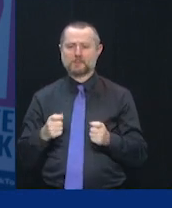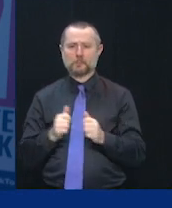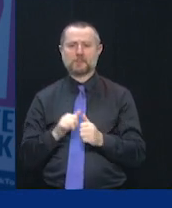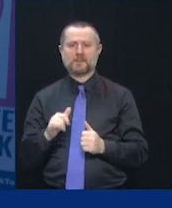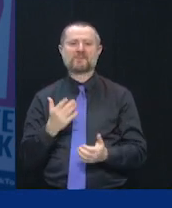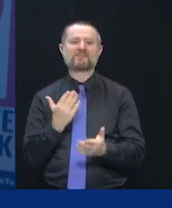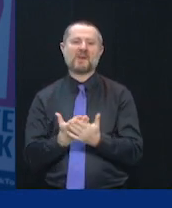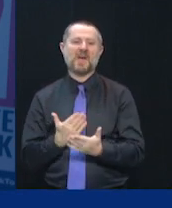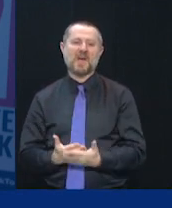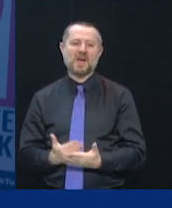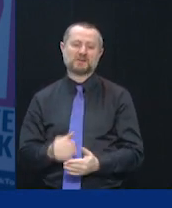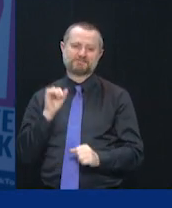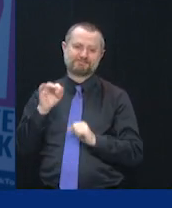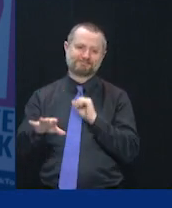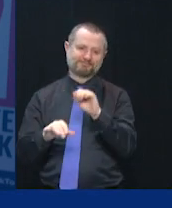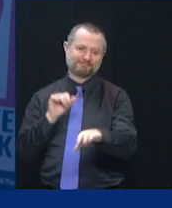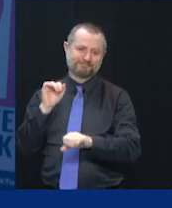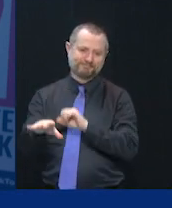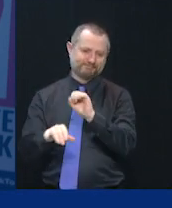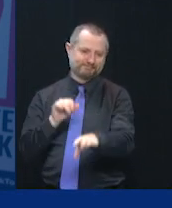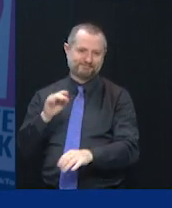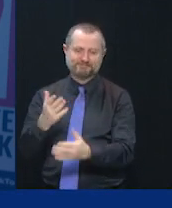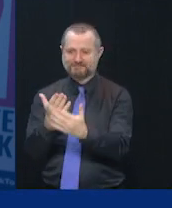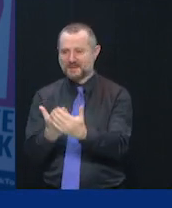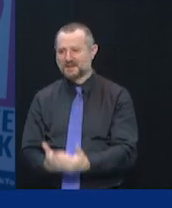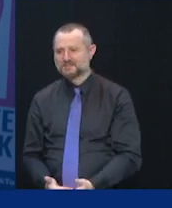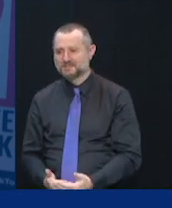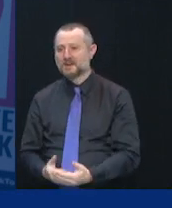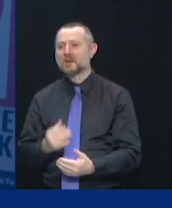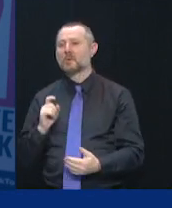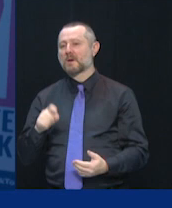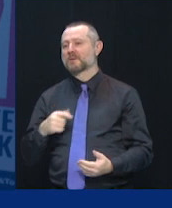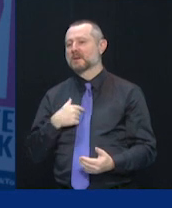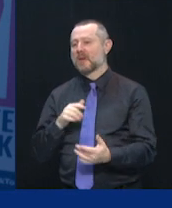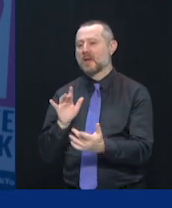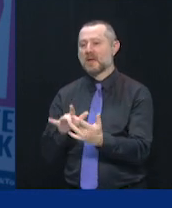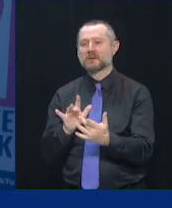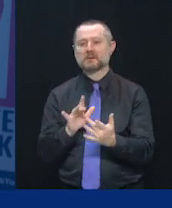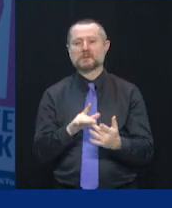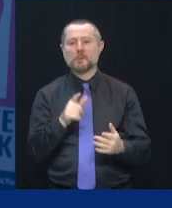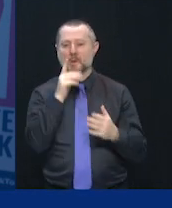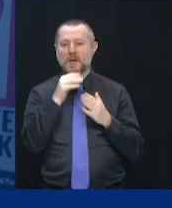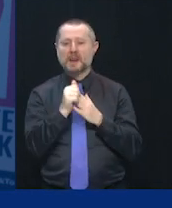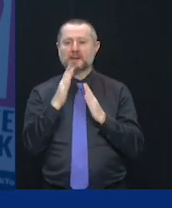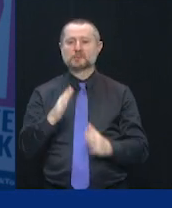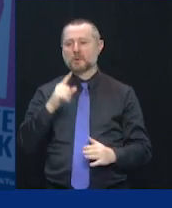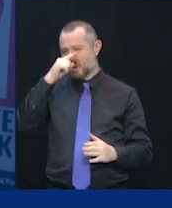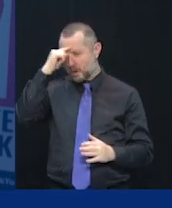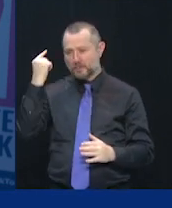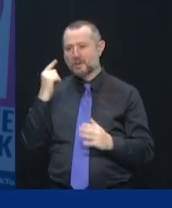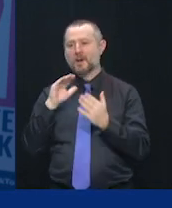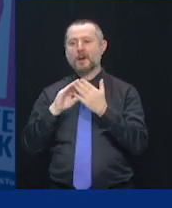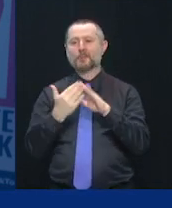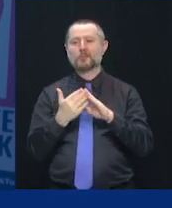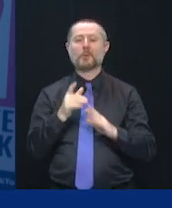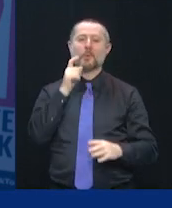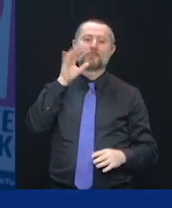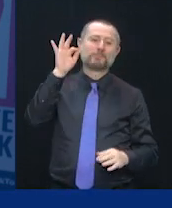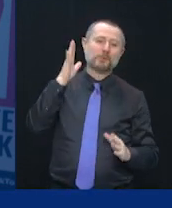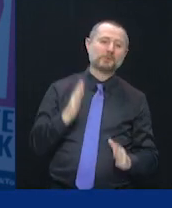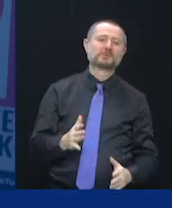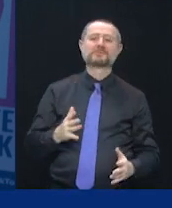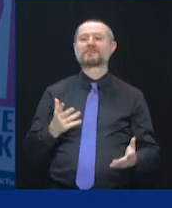validation. And I'm speaking to leaders in the Black community, pastors, community groups. We have to get the